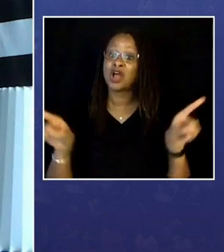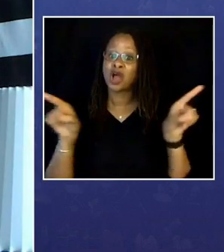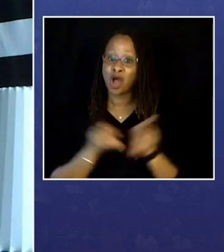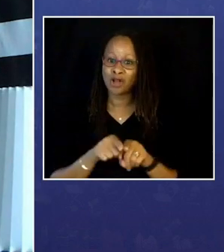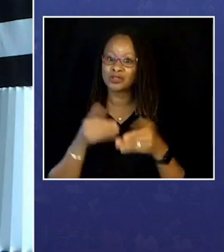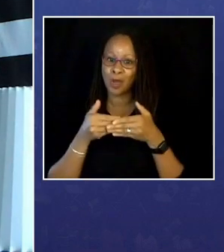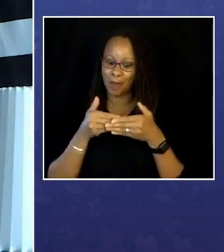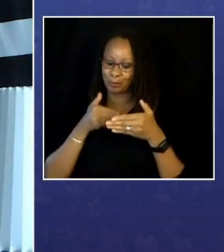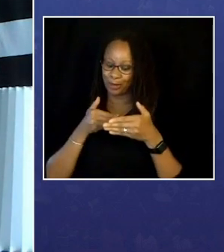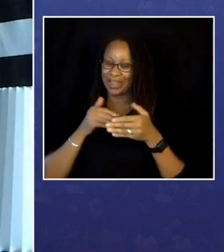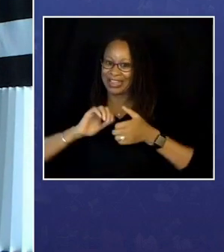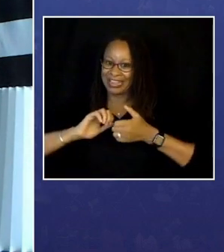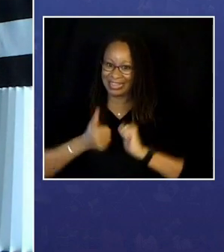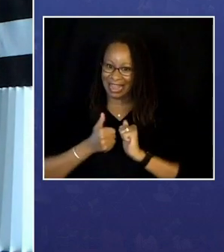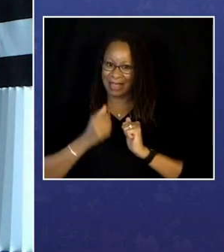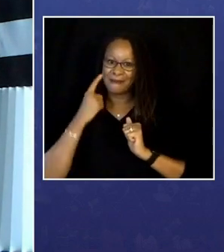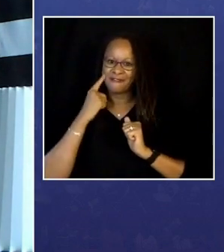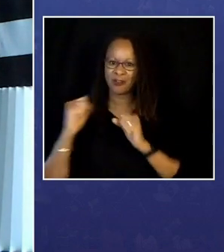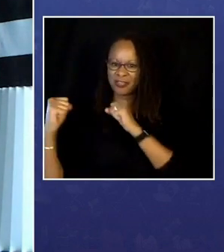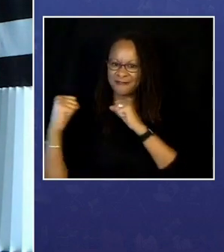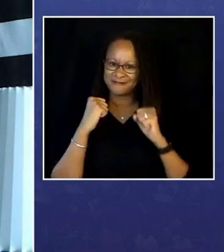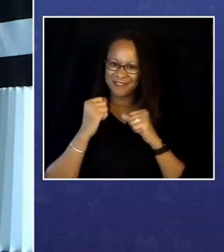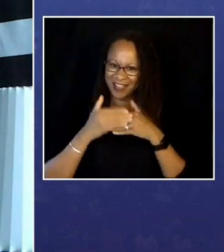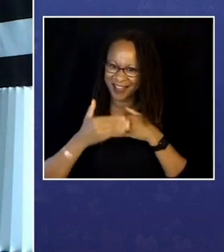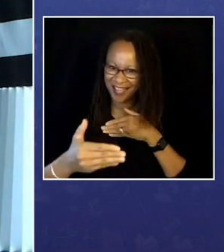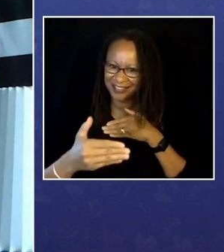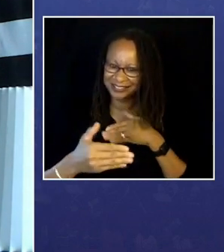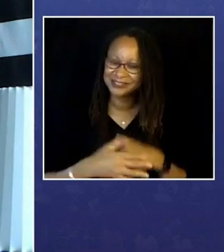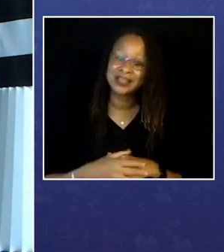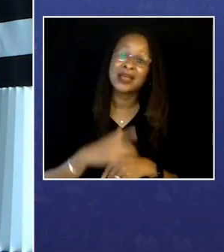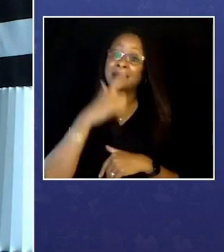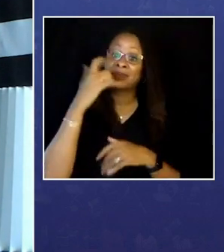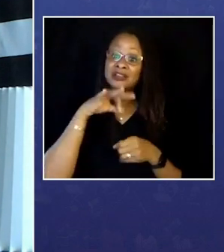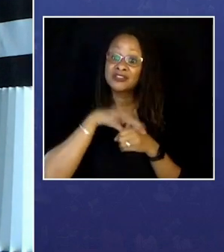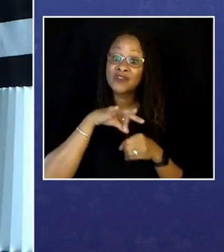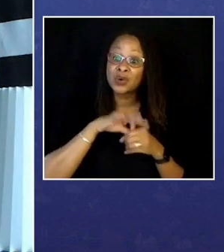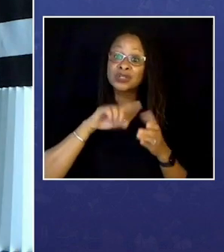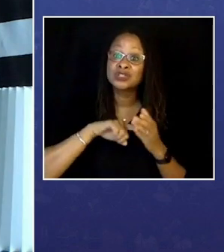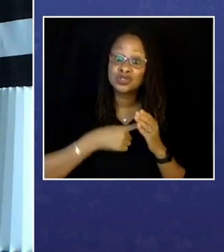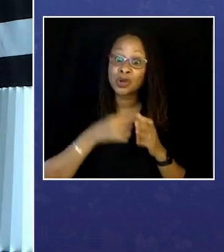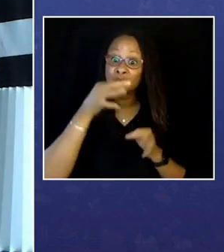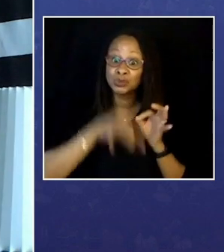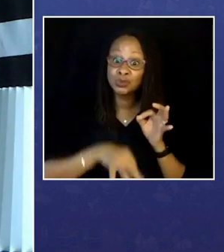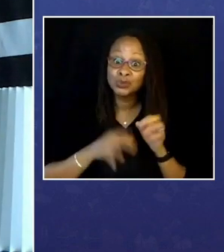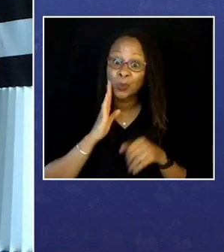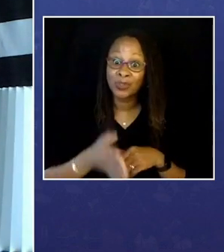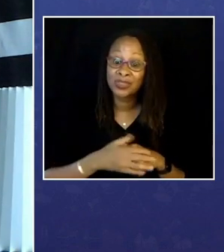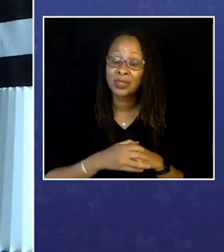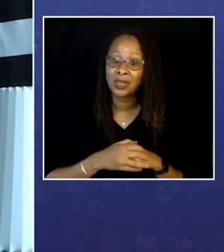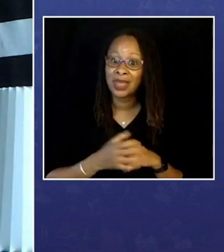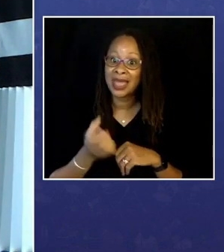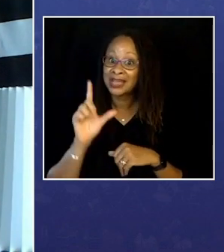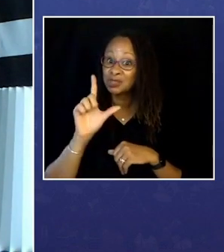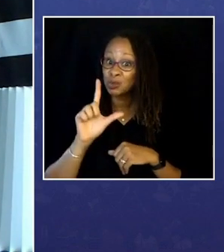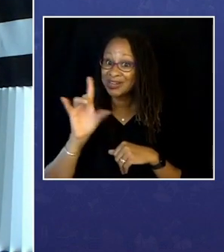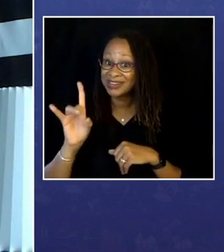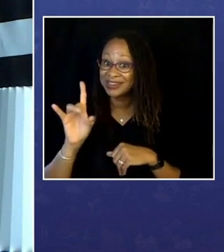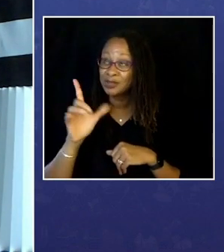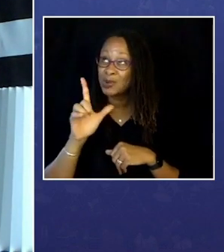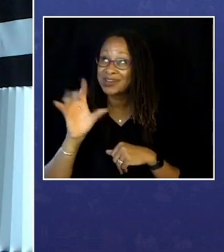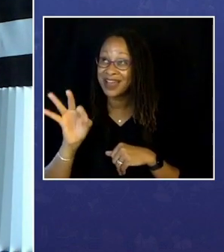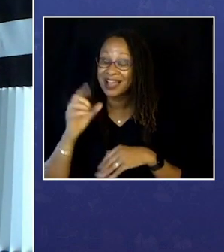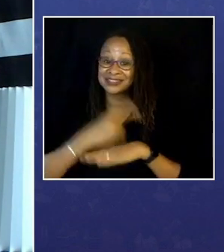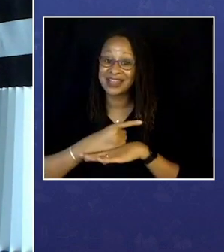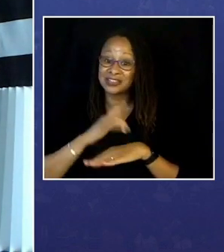it's also a pregame for the fight ahead, because voting starts soon. In just